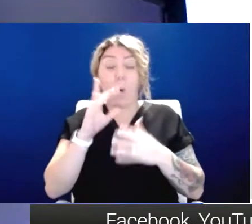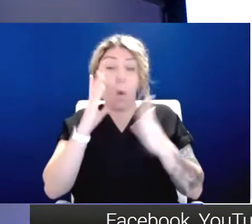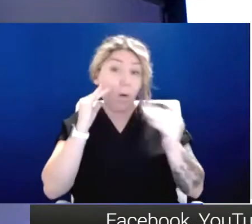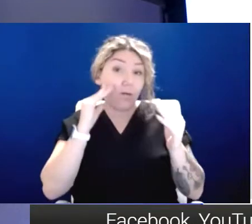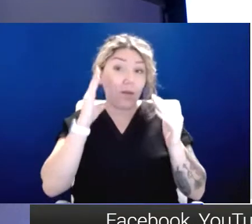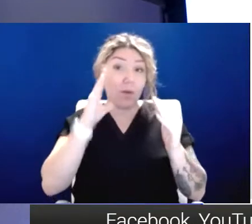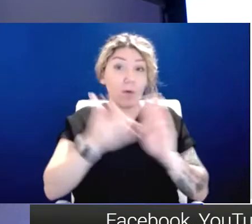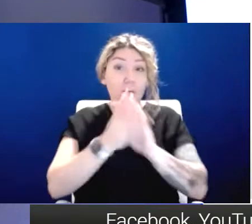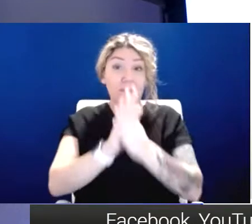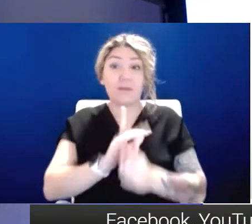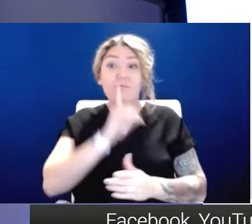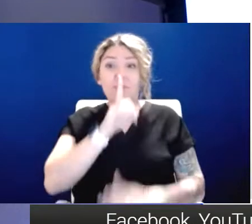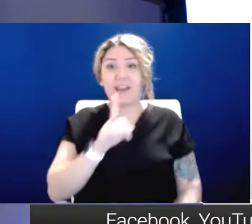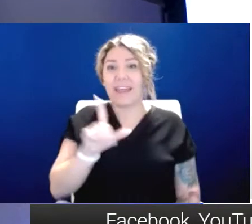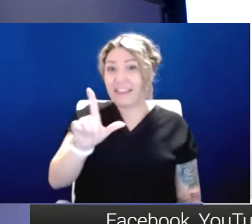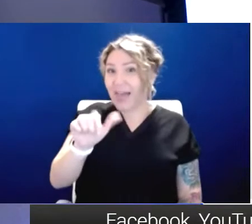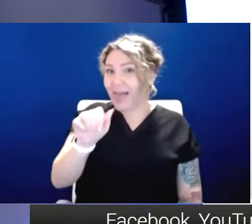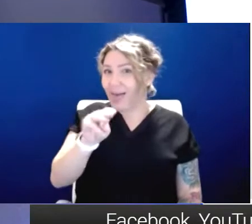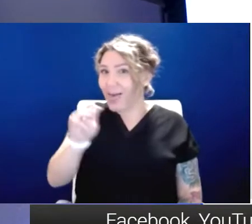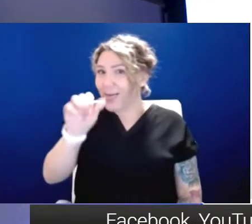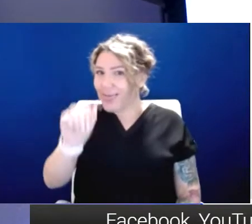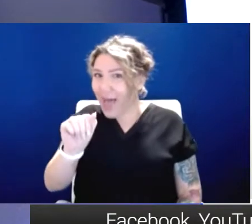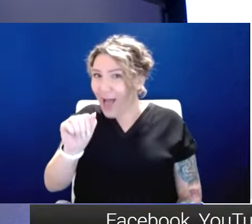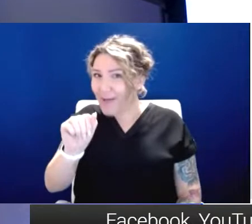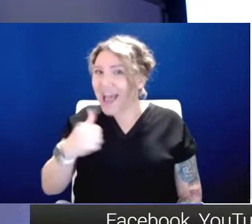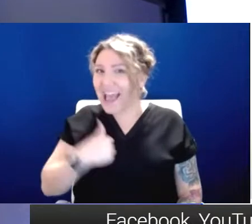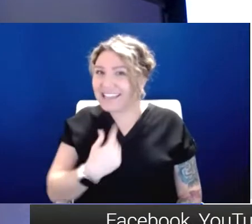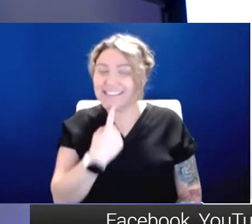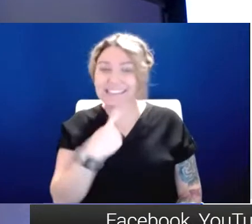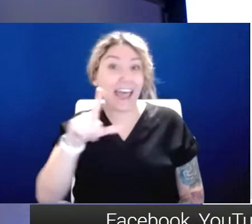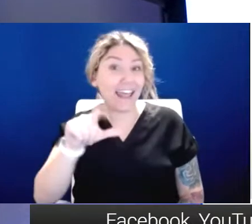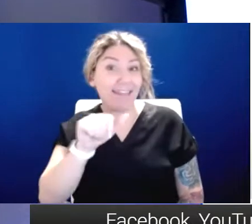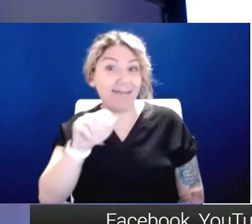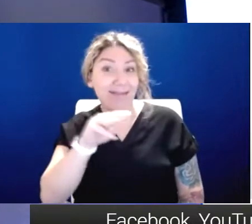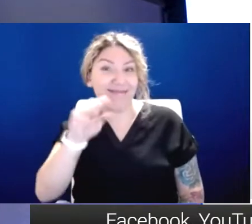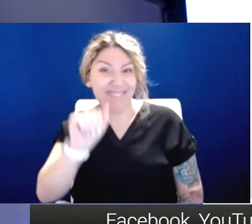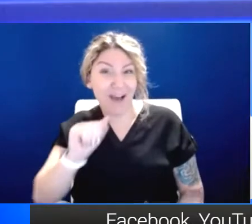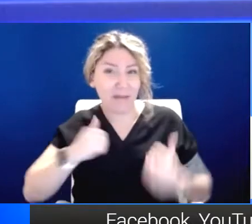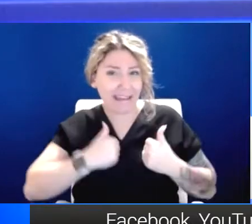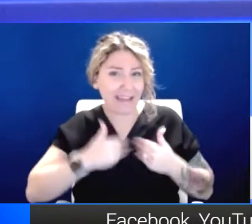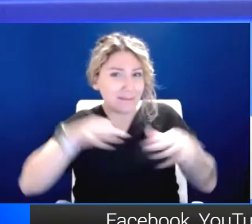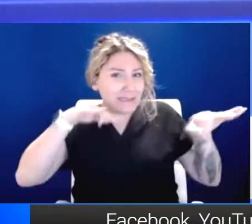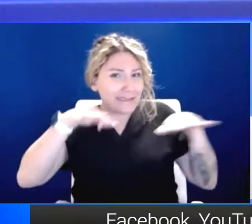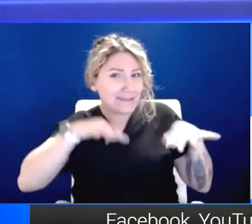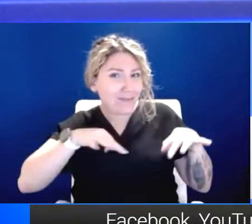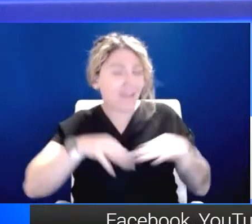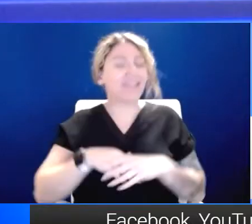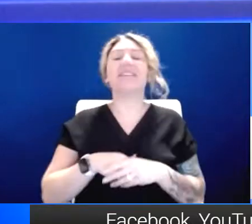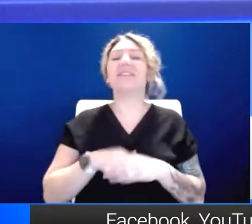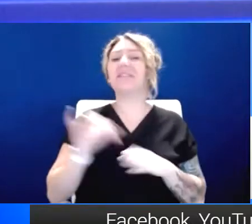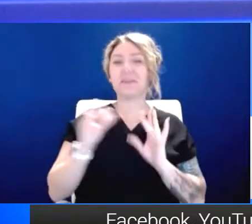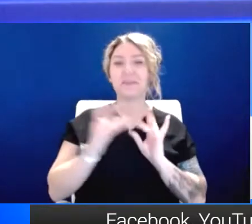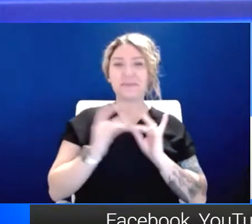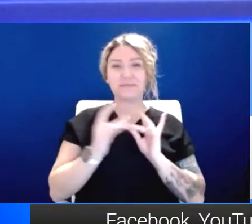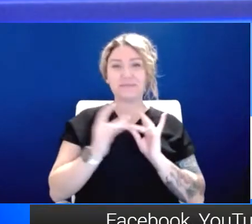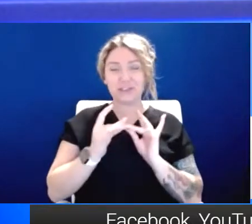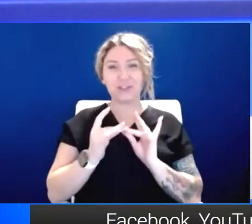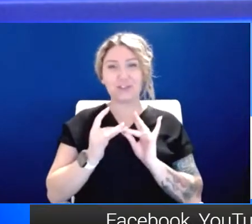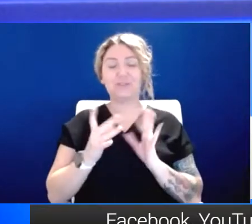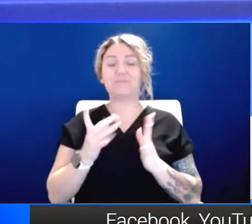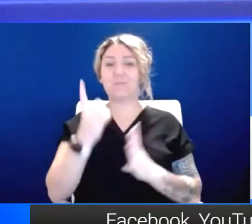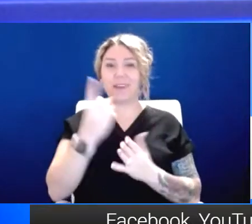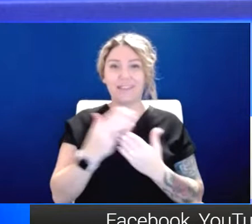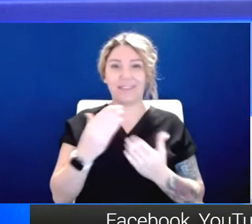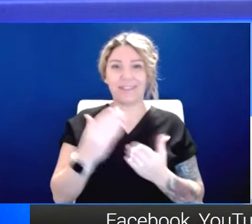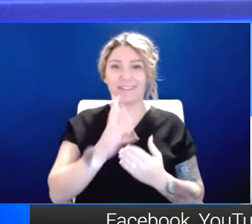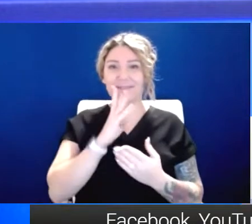Llama Factor. And yes, I said llamas. Explain, please. Right. So like I mentioned earlier, one of the things we talked